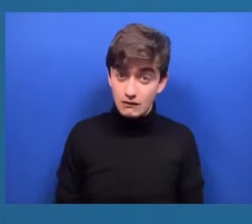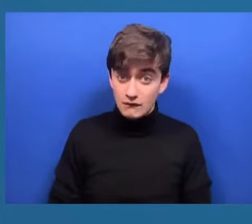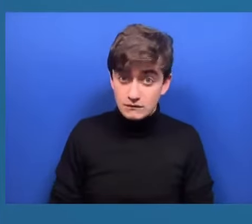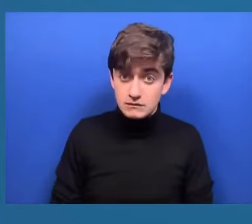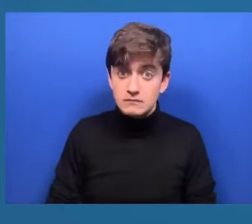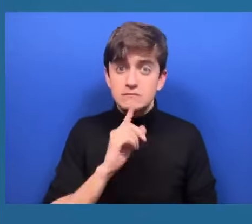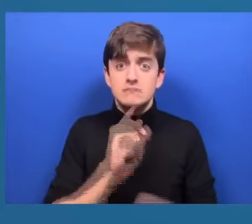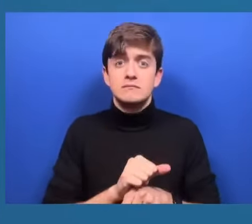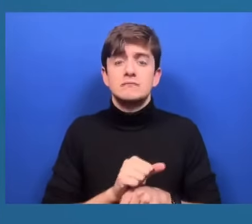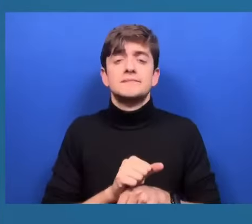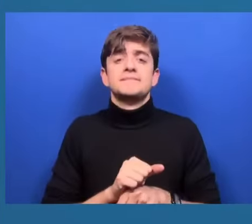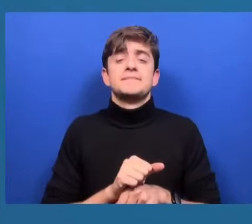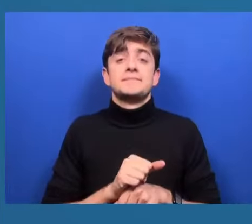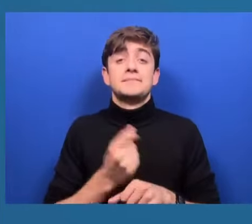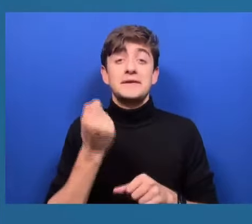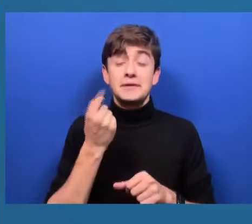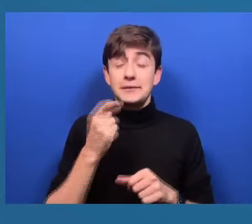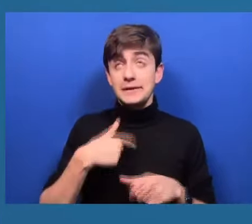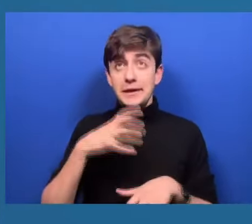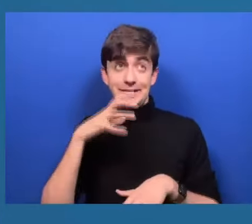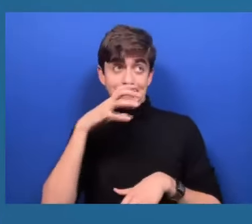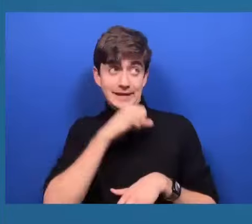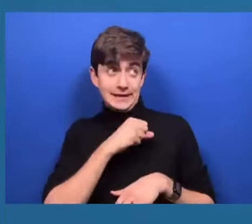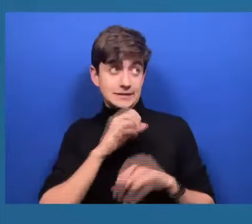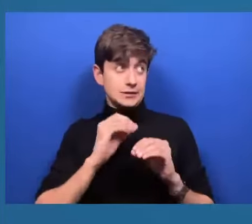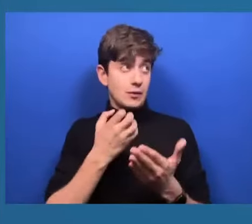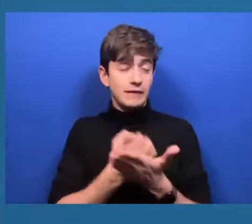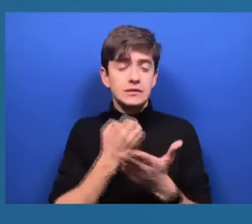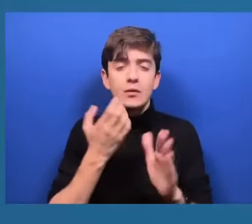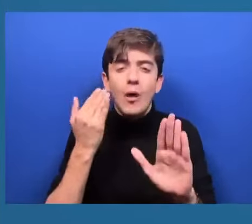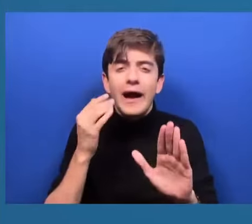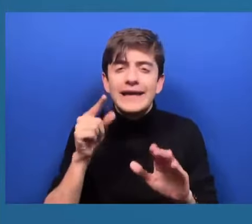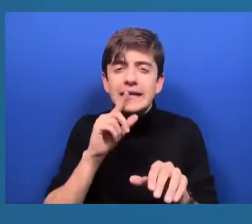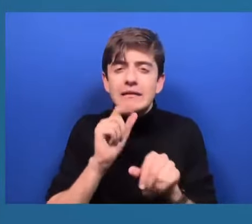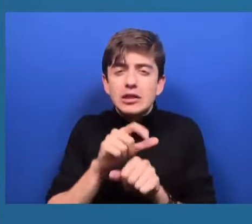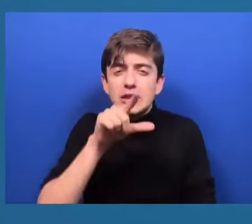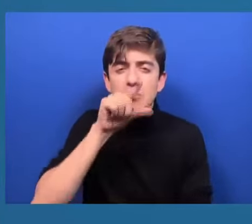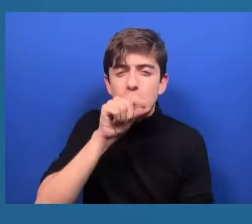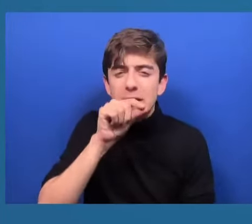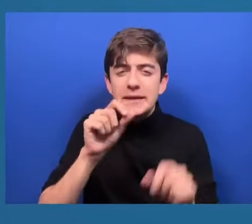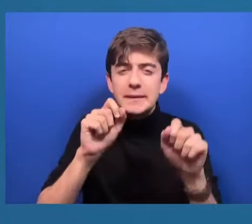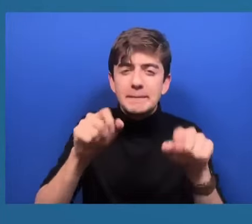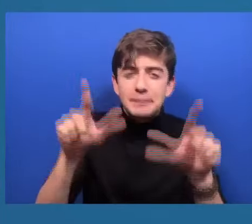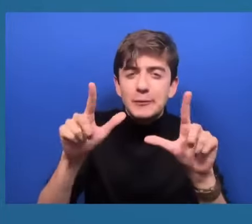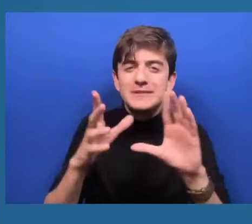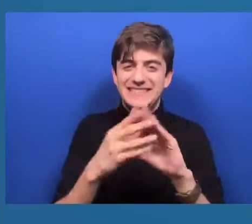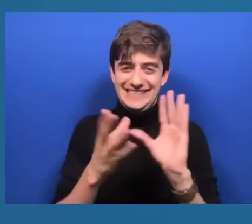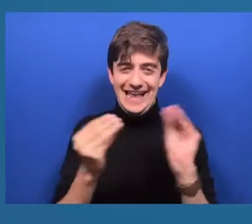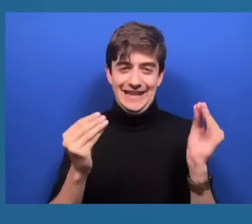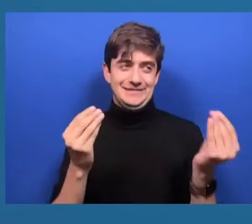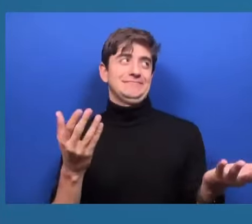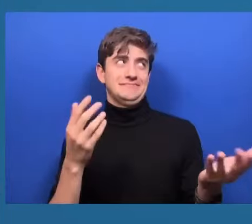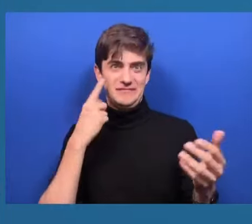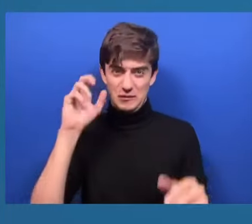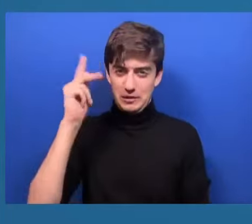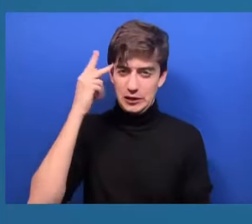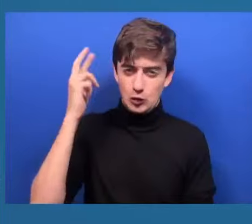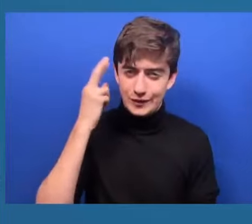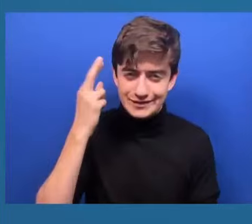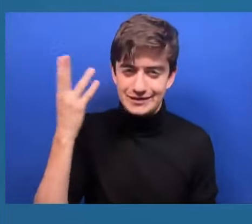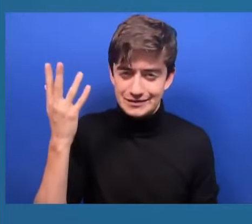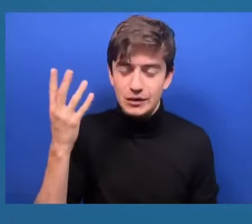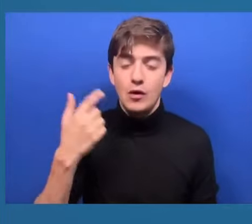And you don't have to guess that because he tweeted it. So we know exactly where this